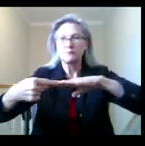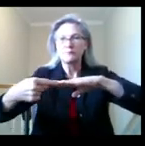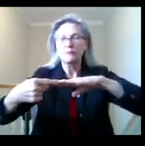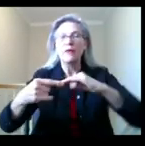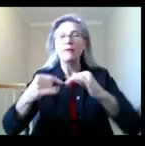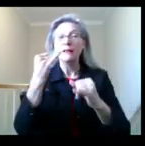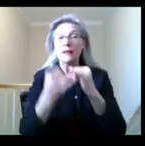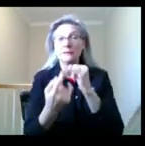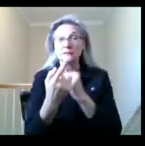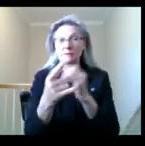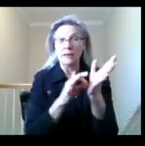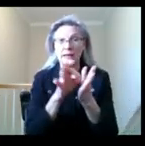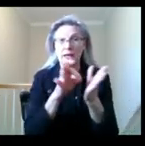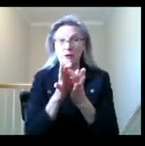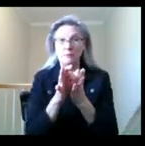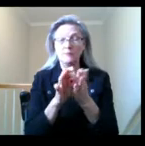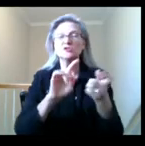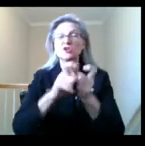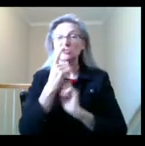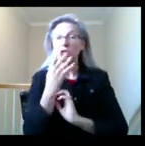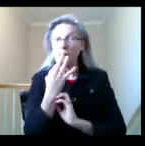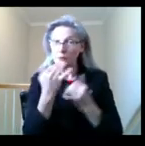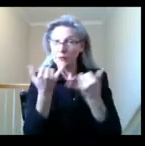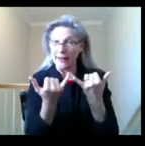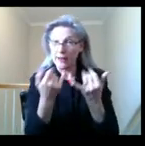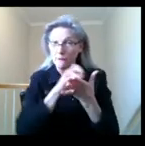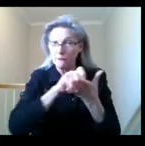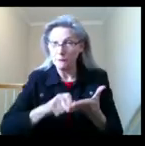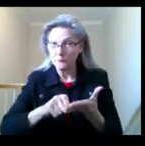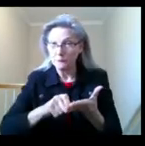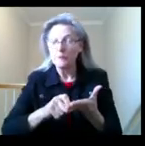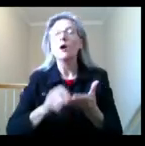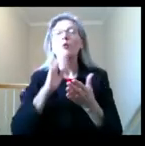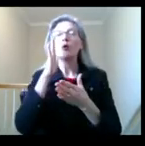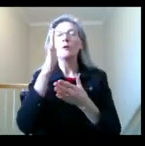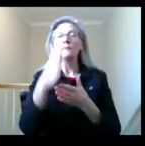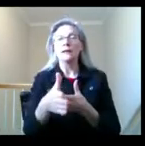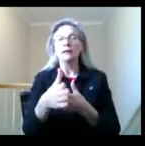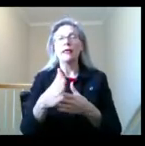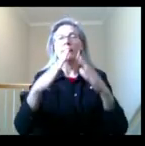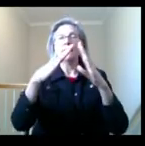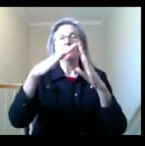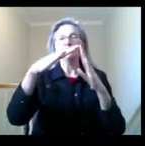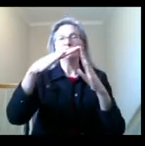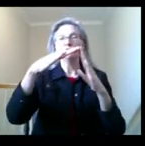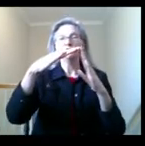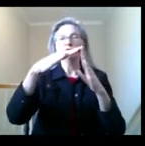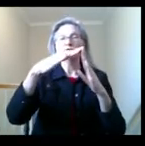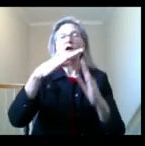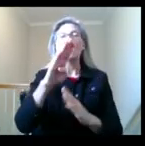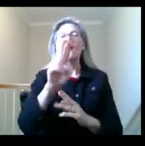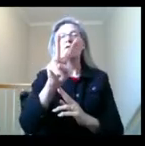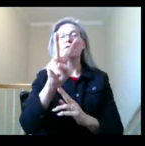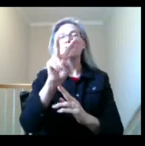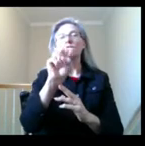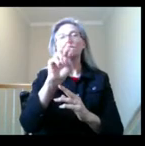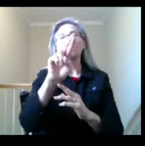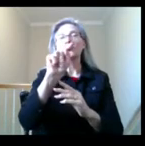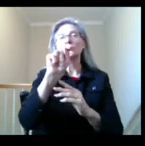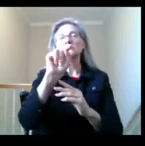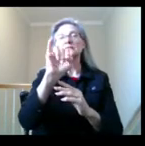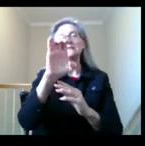I'm going to count, I'm going to change my color, is going to be the vertices. So remember, those are the points where